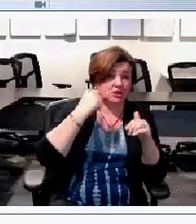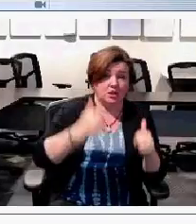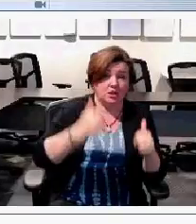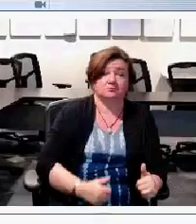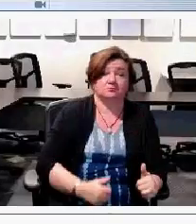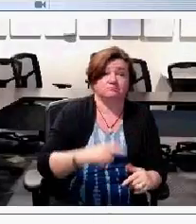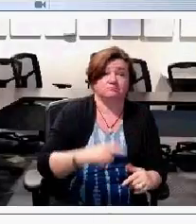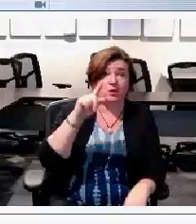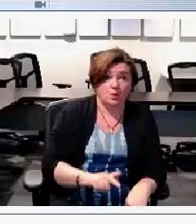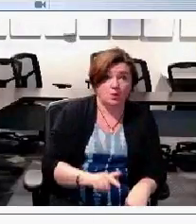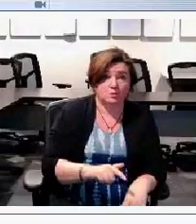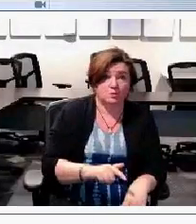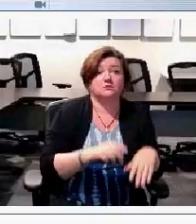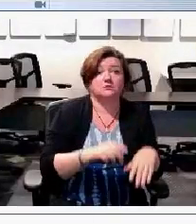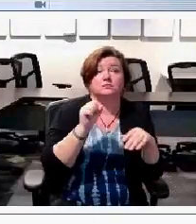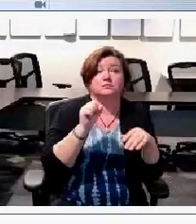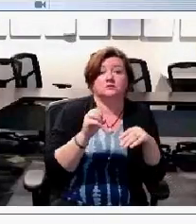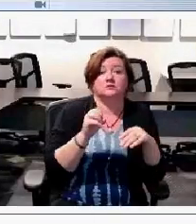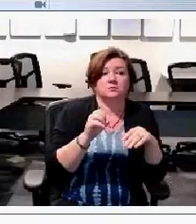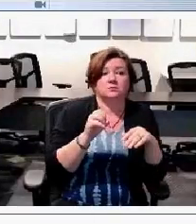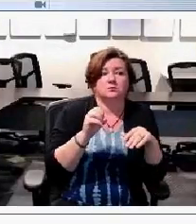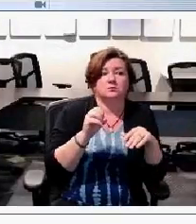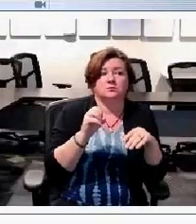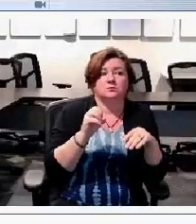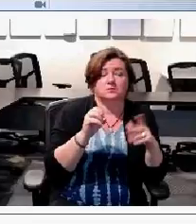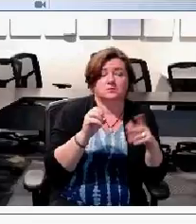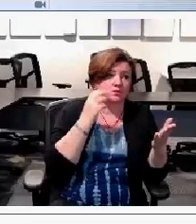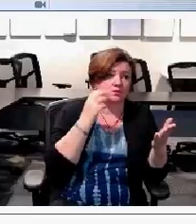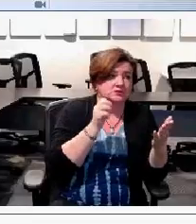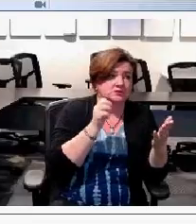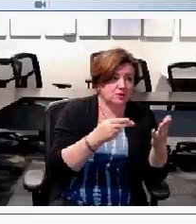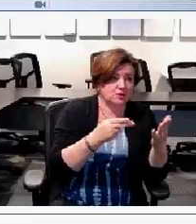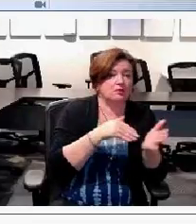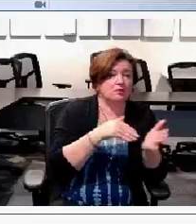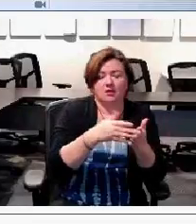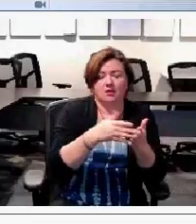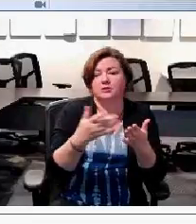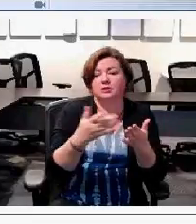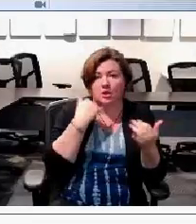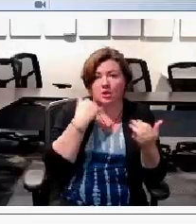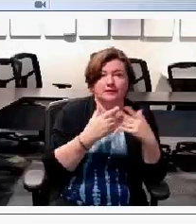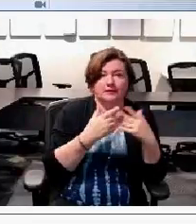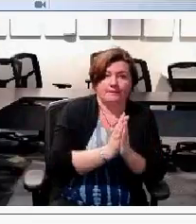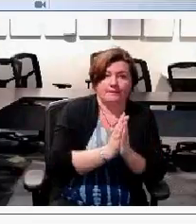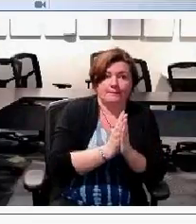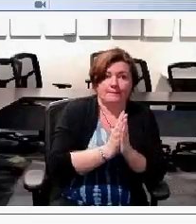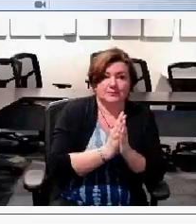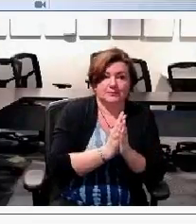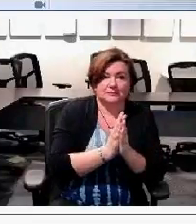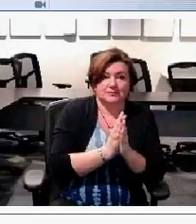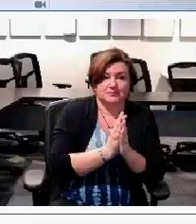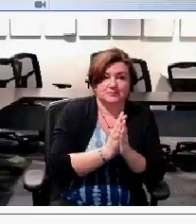And I think Sarah, she's called and asked about children that were,